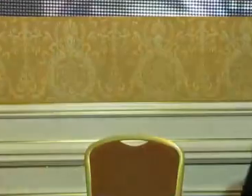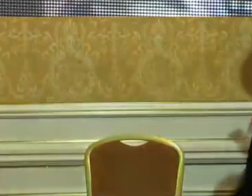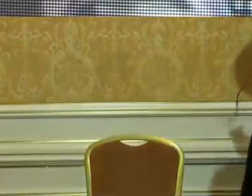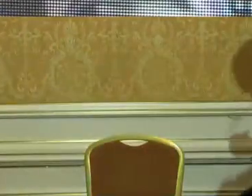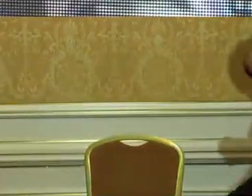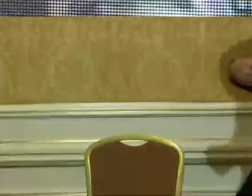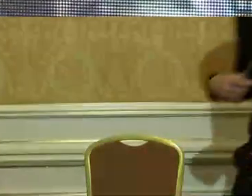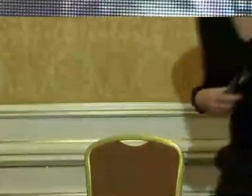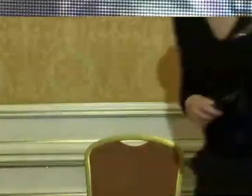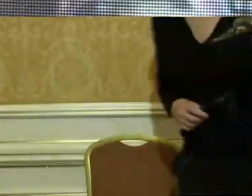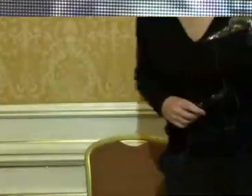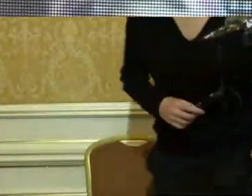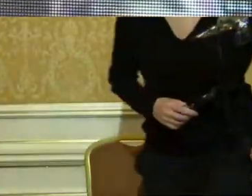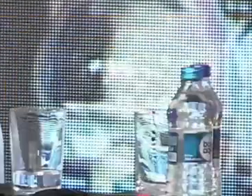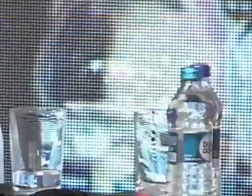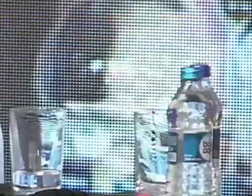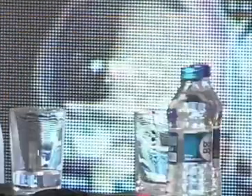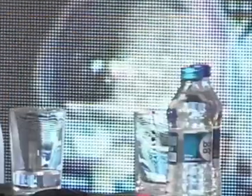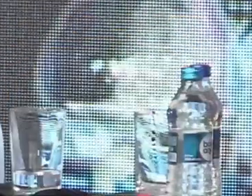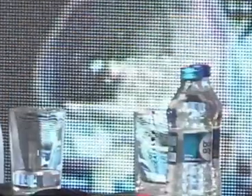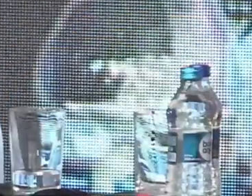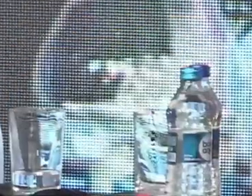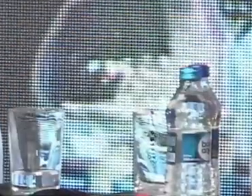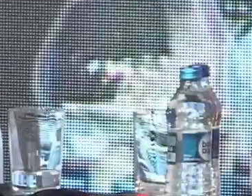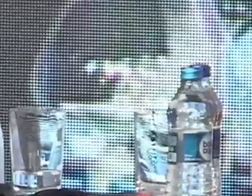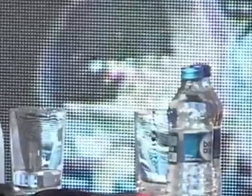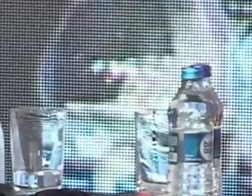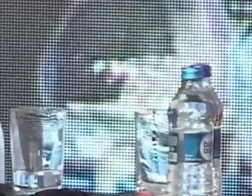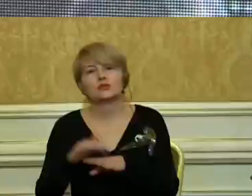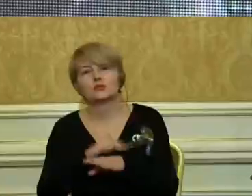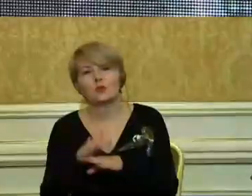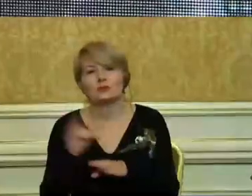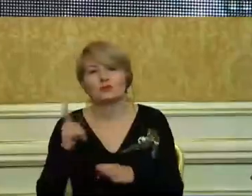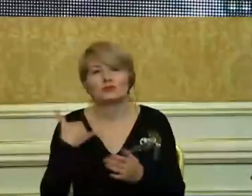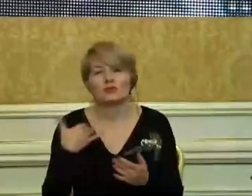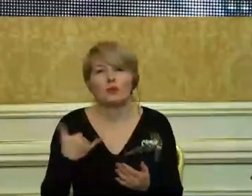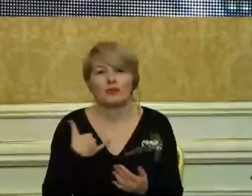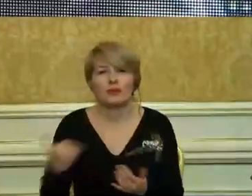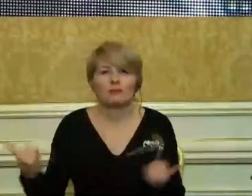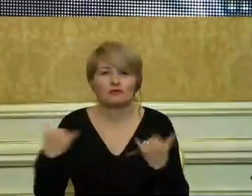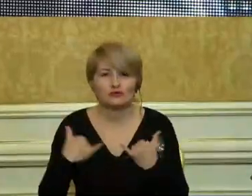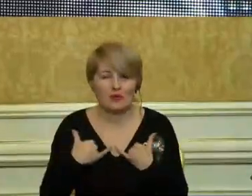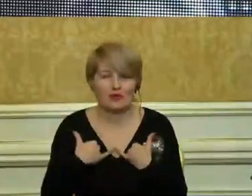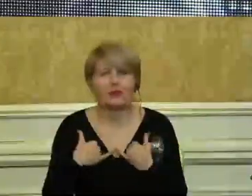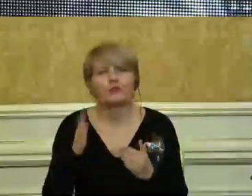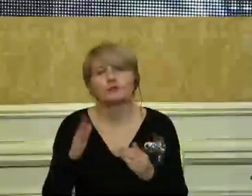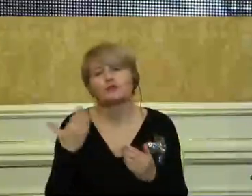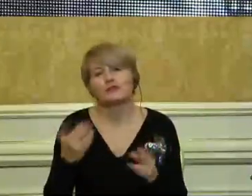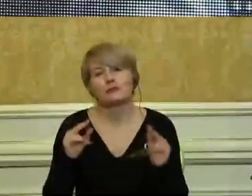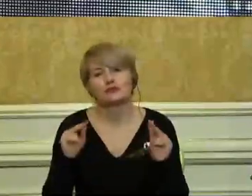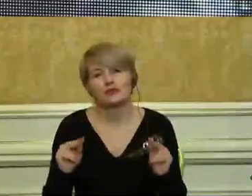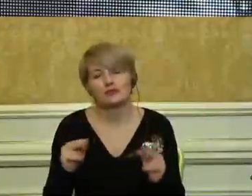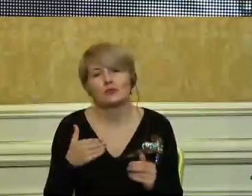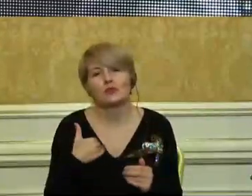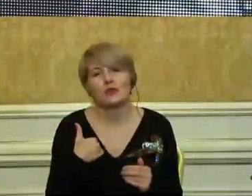in the Pentagon, and it's just great to be here with you. I'm going to be honest with you, though. I almost never